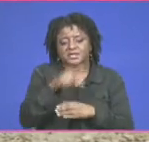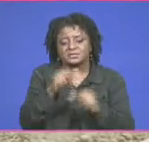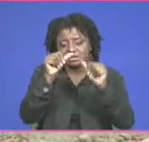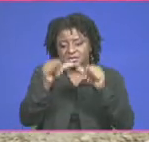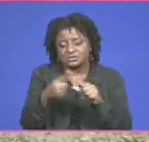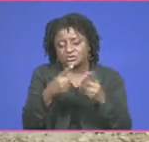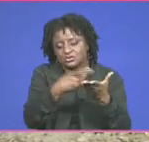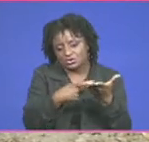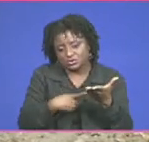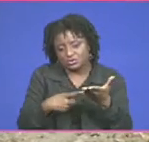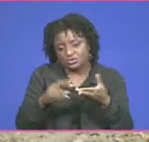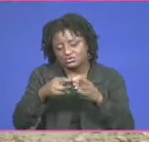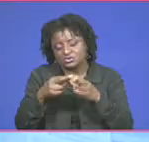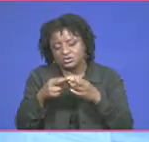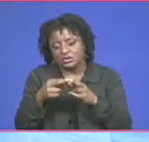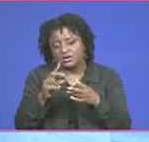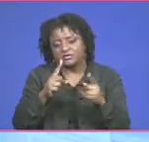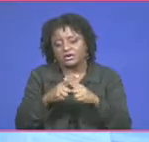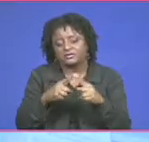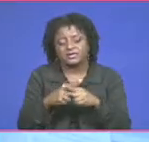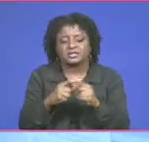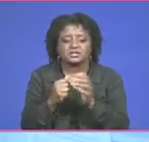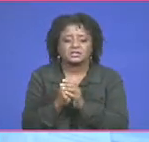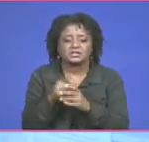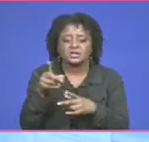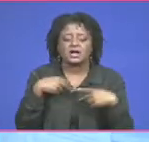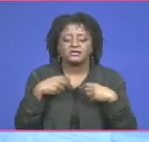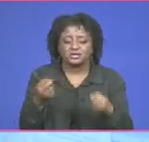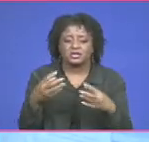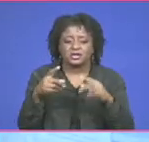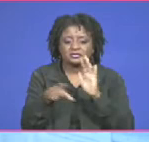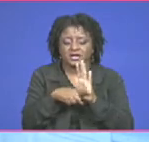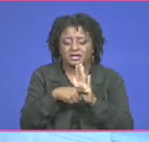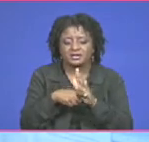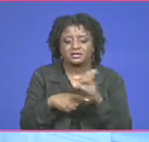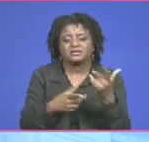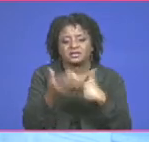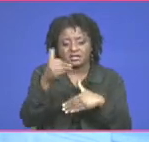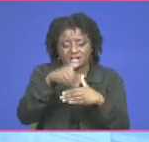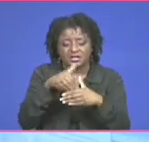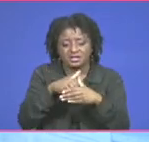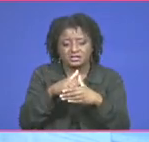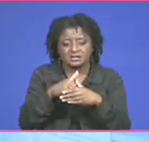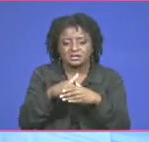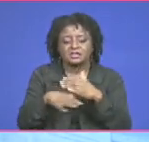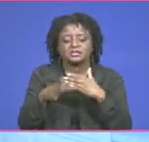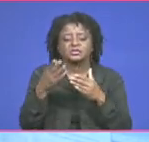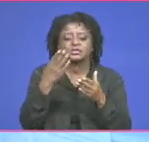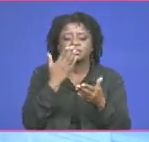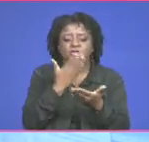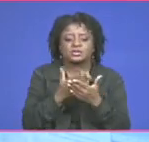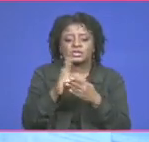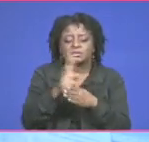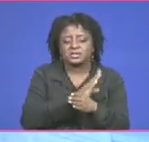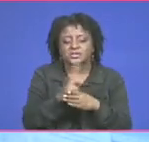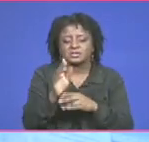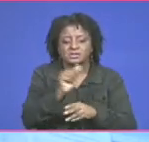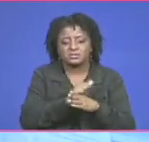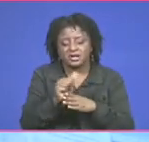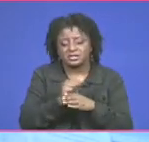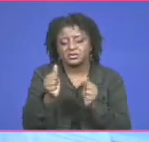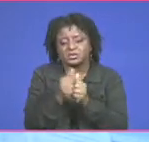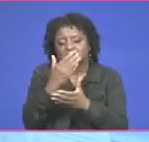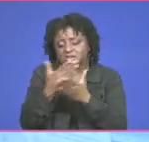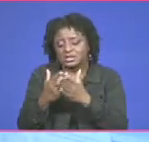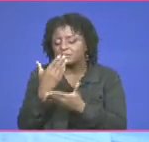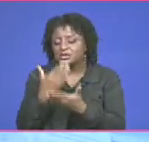negotiate and resolve conflicts. You have a lot of negative that comes into the play of good business practices with some good people. So